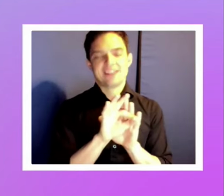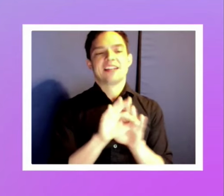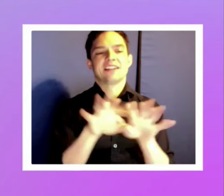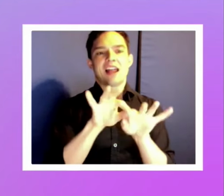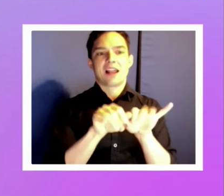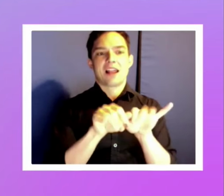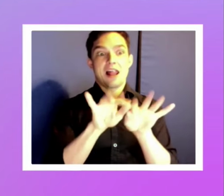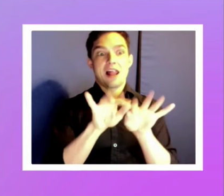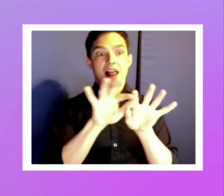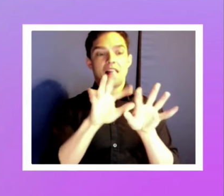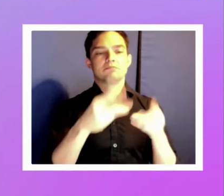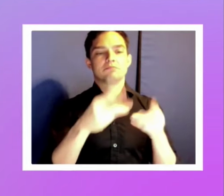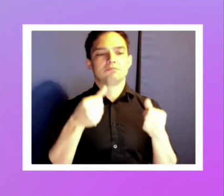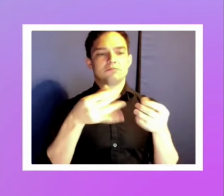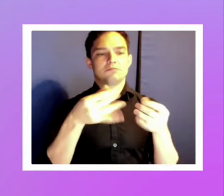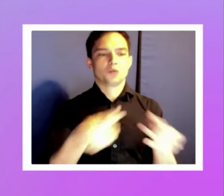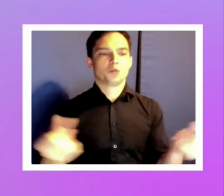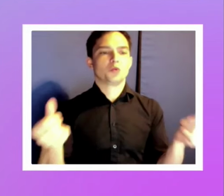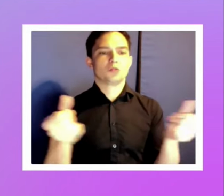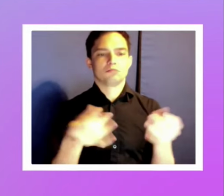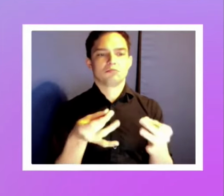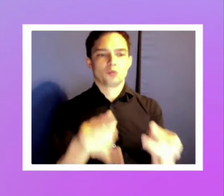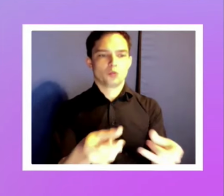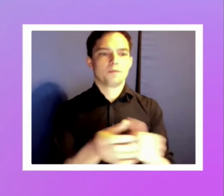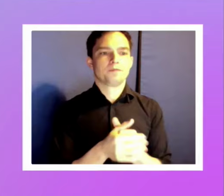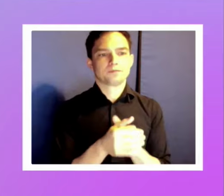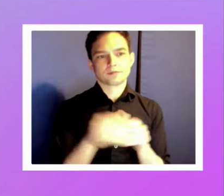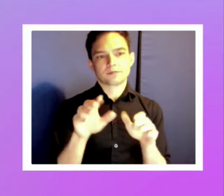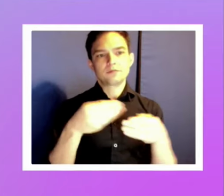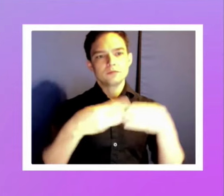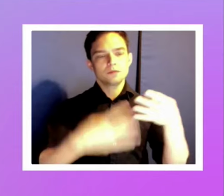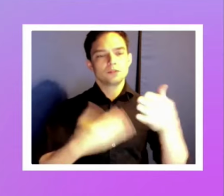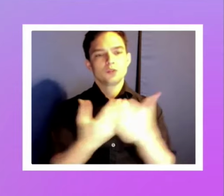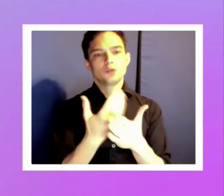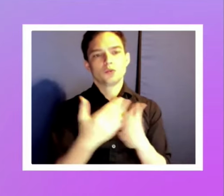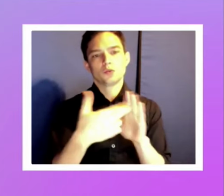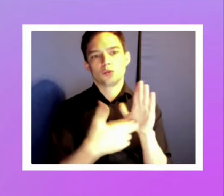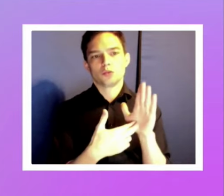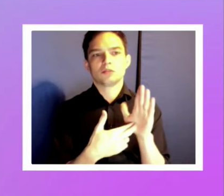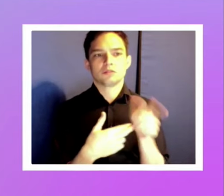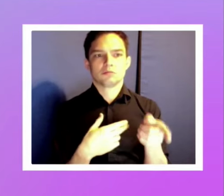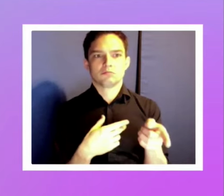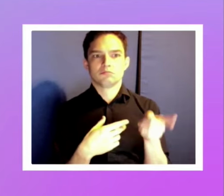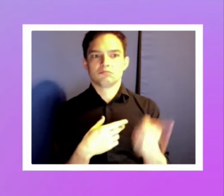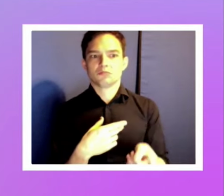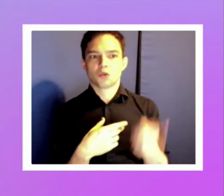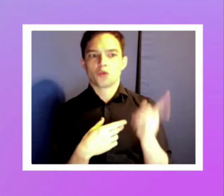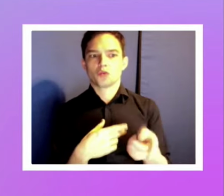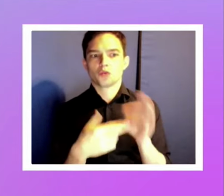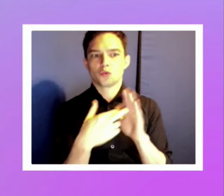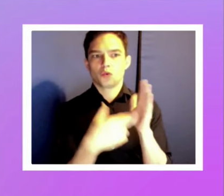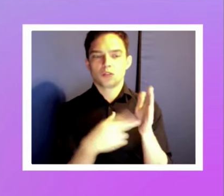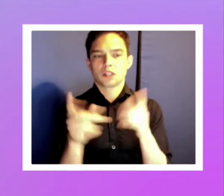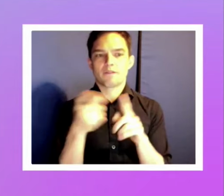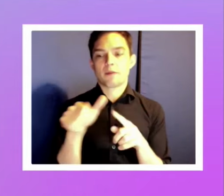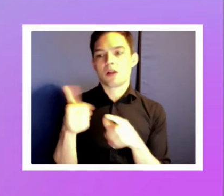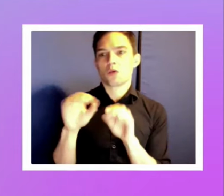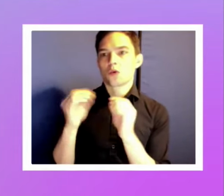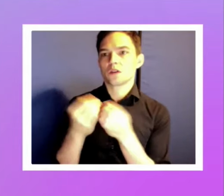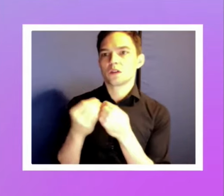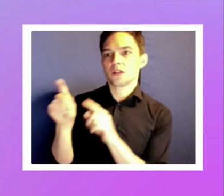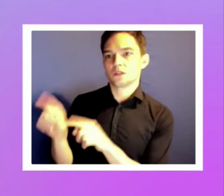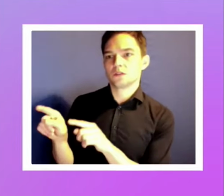To list out the new rules that have come from ACT, so these are rules that have come from other